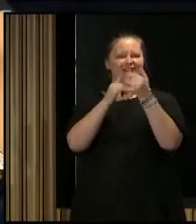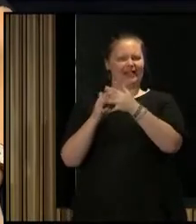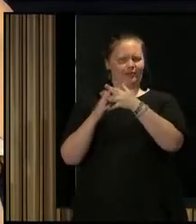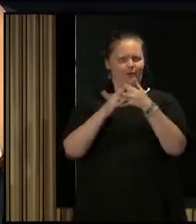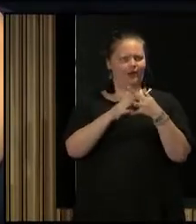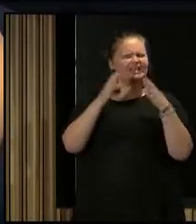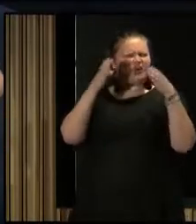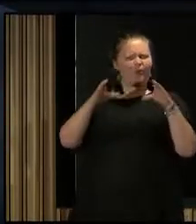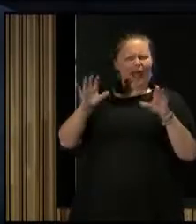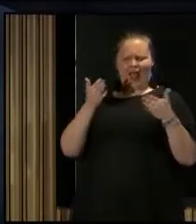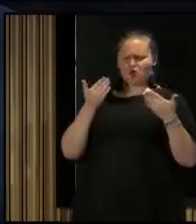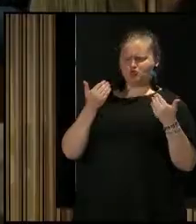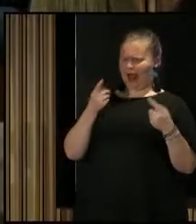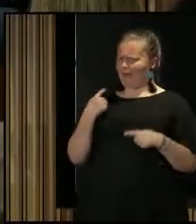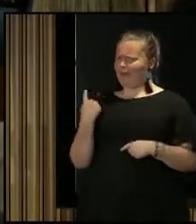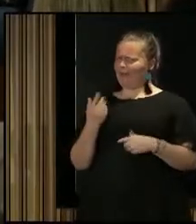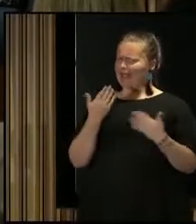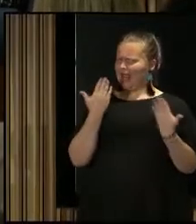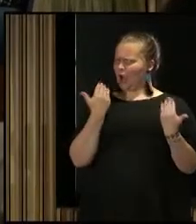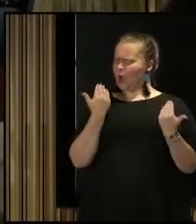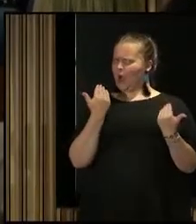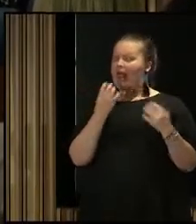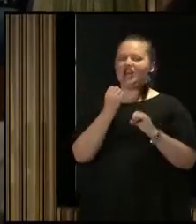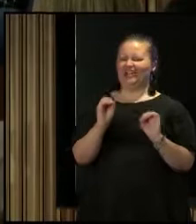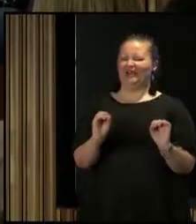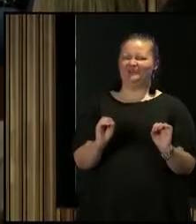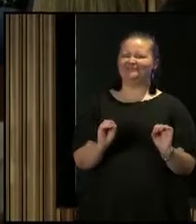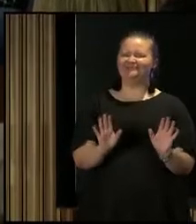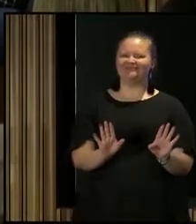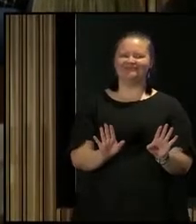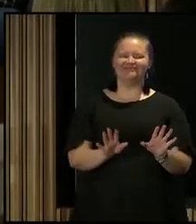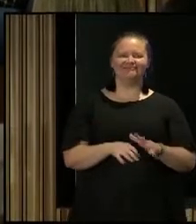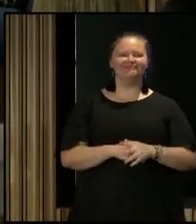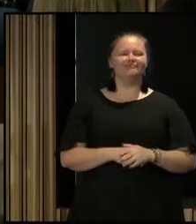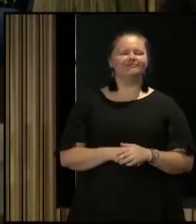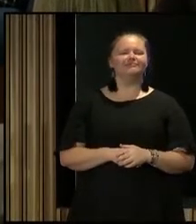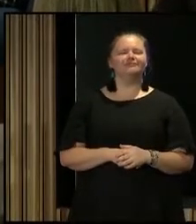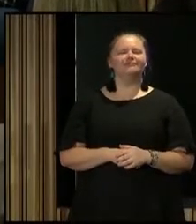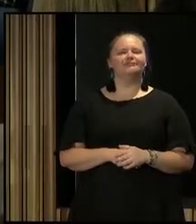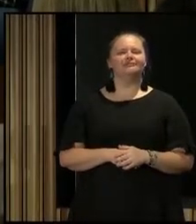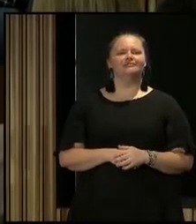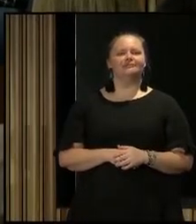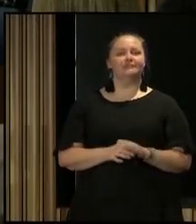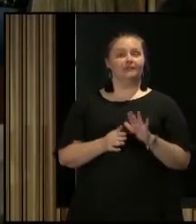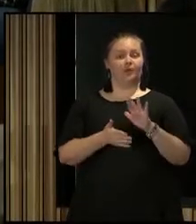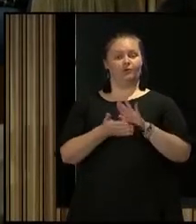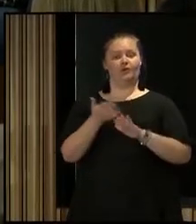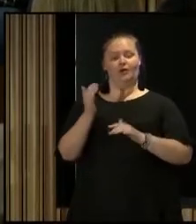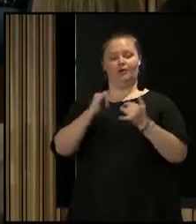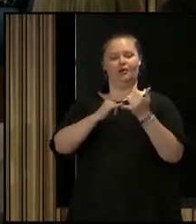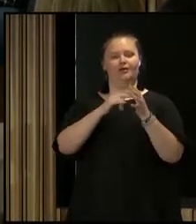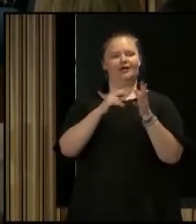choir cool? Like, are we cool? The answer was no. But we went to San